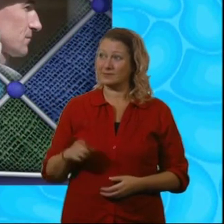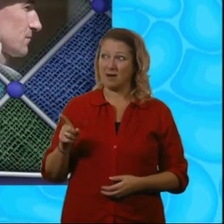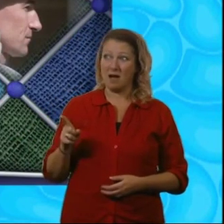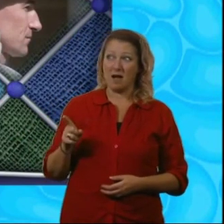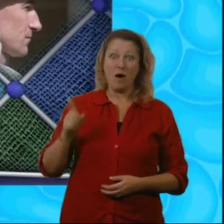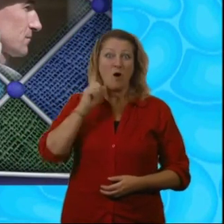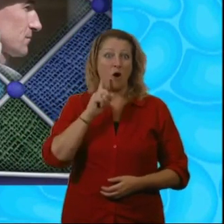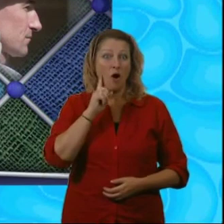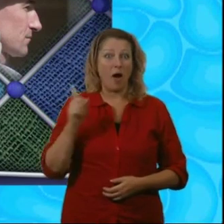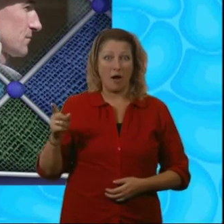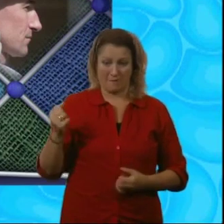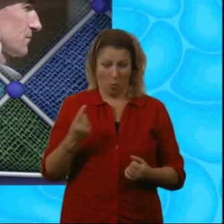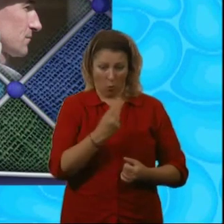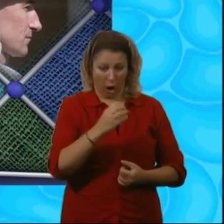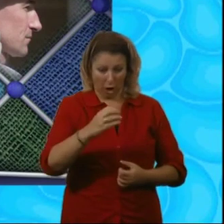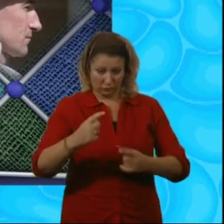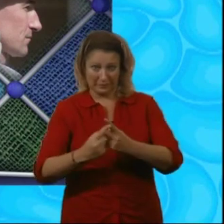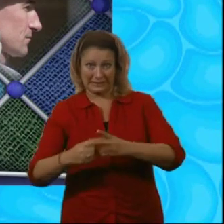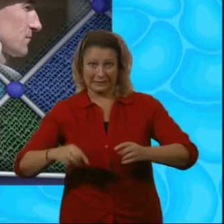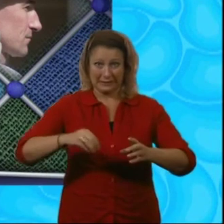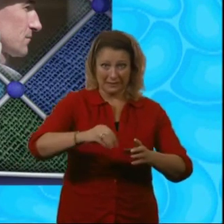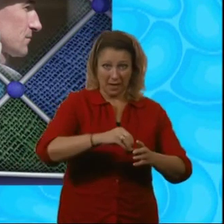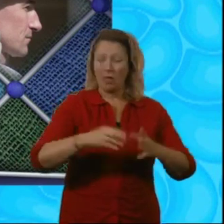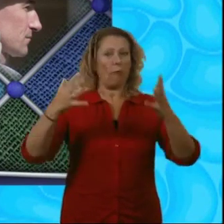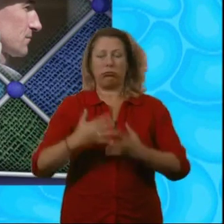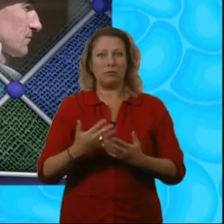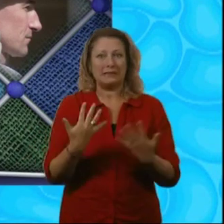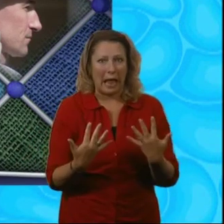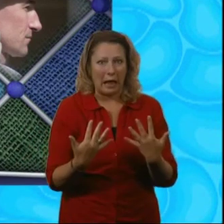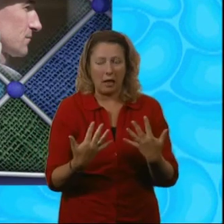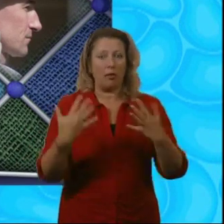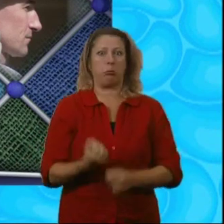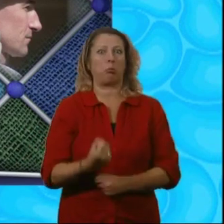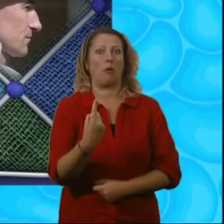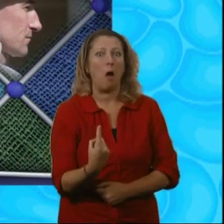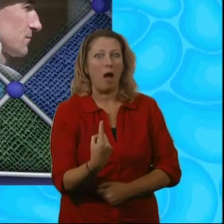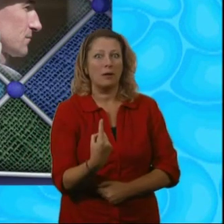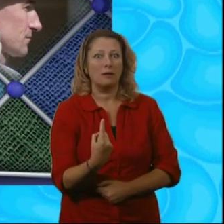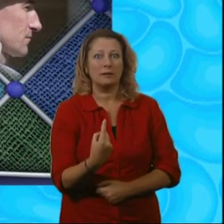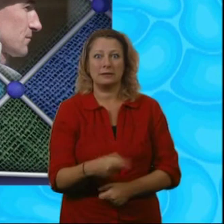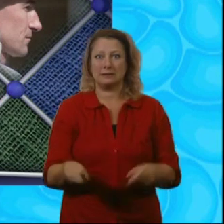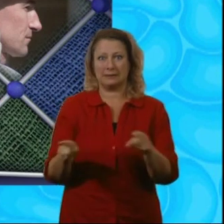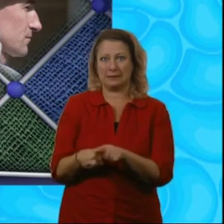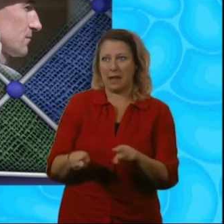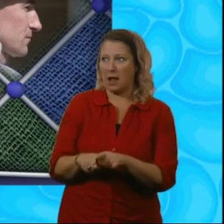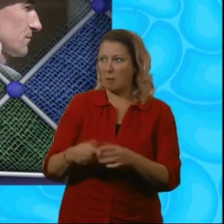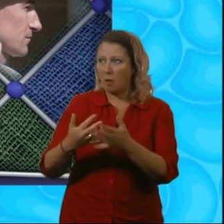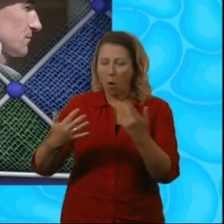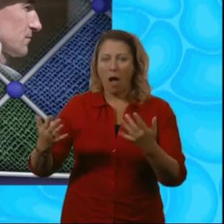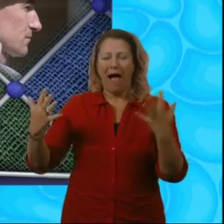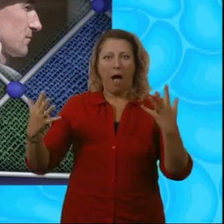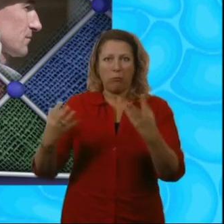The girl had 100 things, then 10. Then one. The same thing was happening to lots of